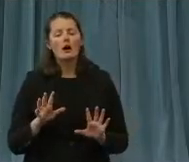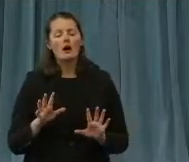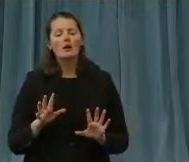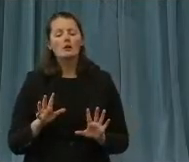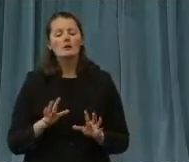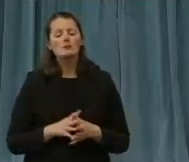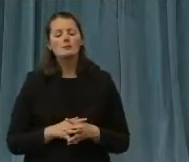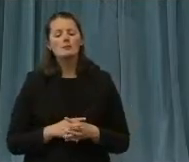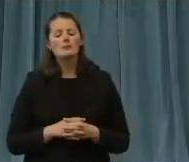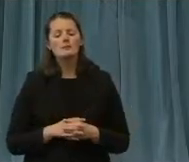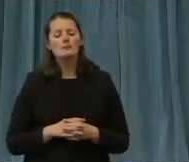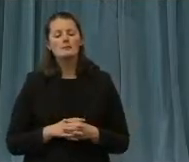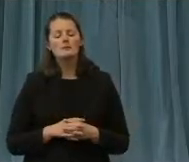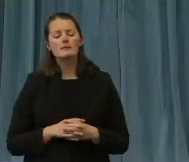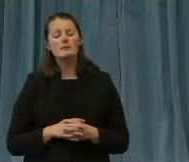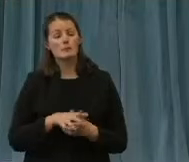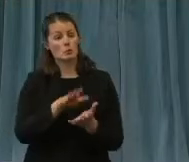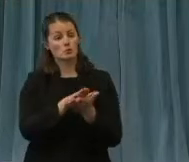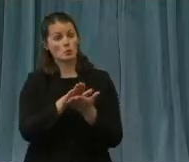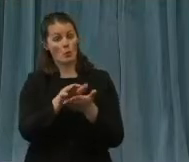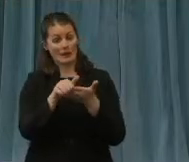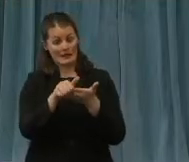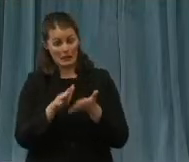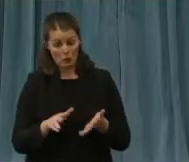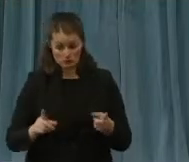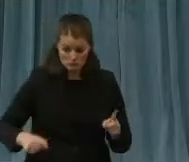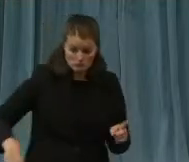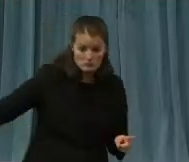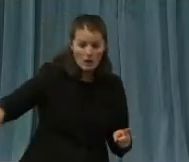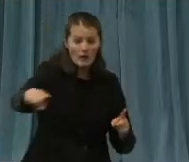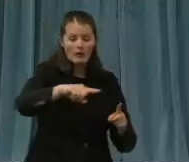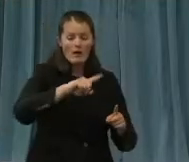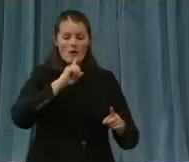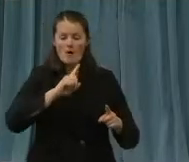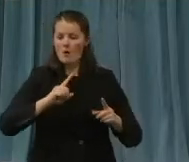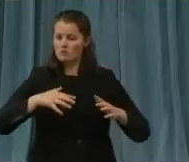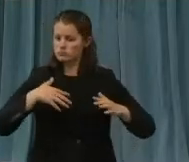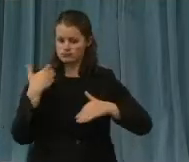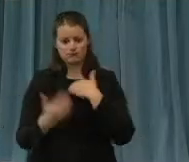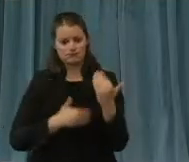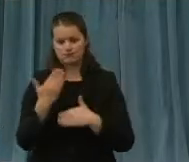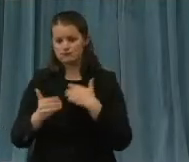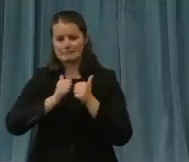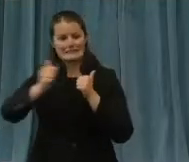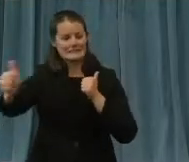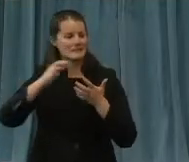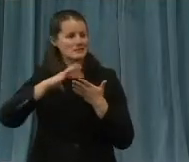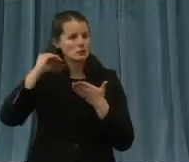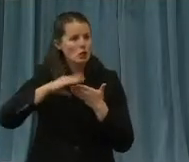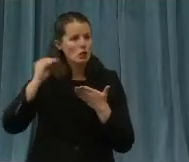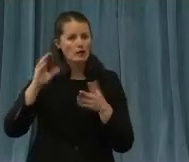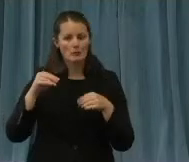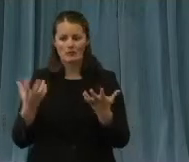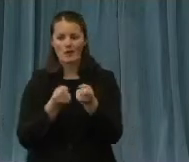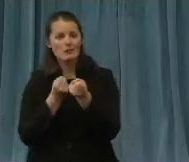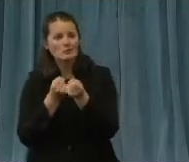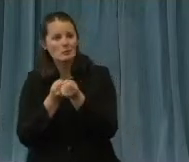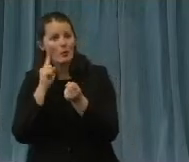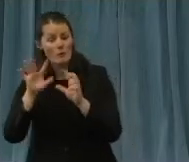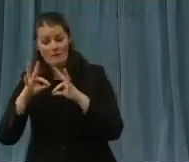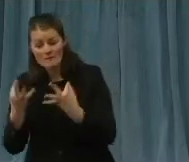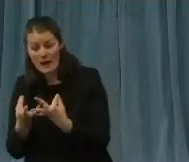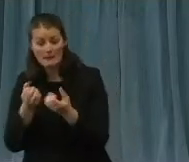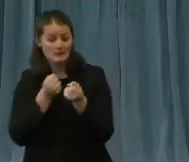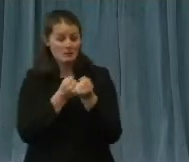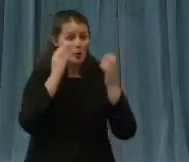that our school leaders are embracing distance learning and providing supports for families and teachers. It's